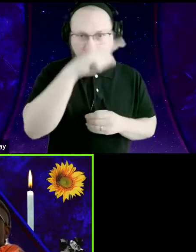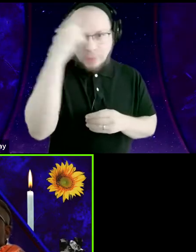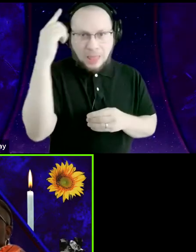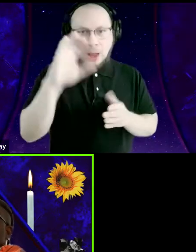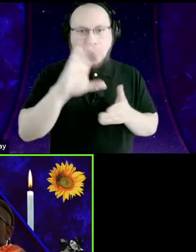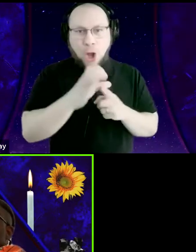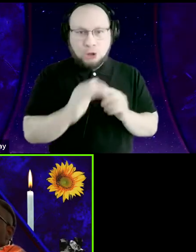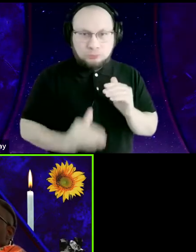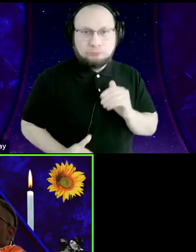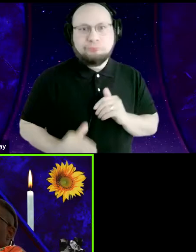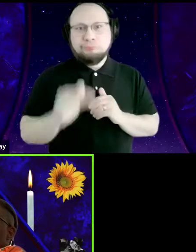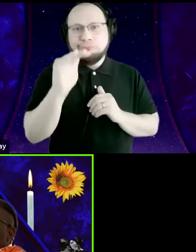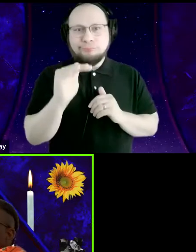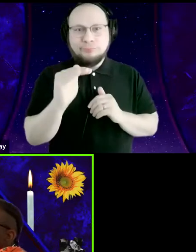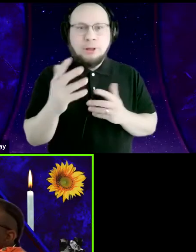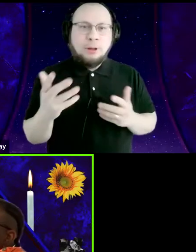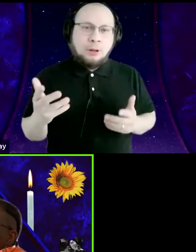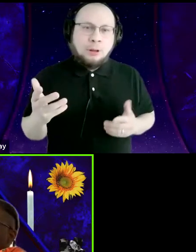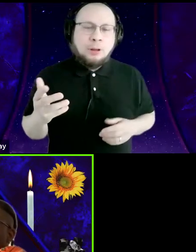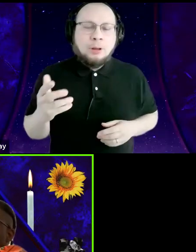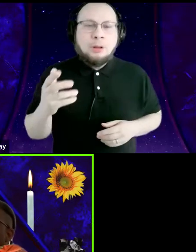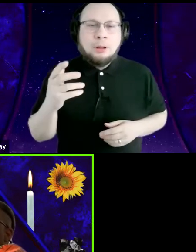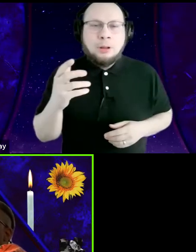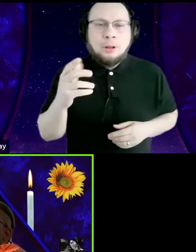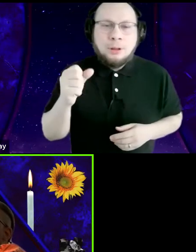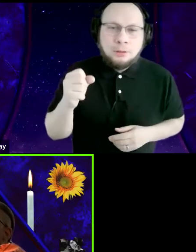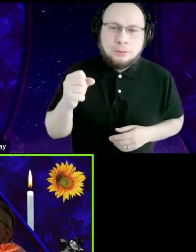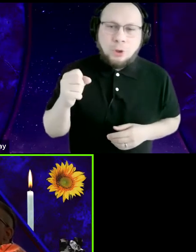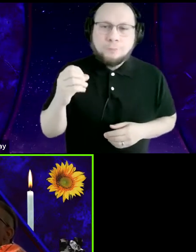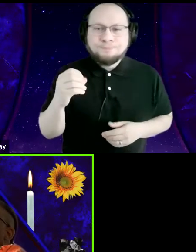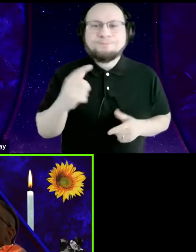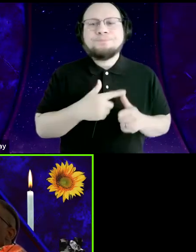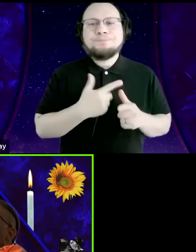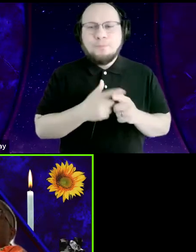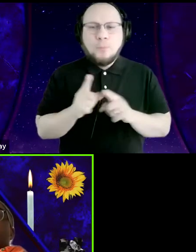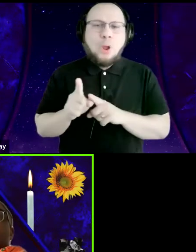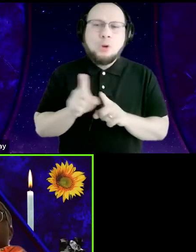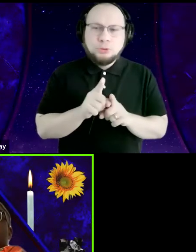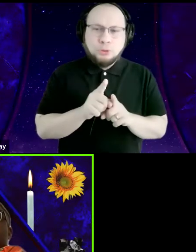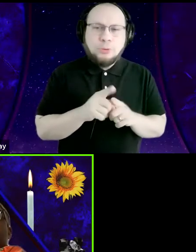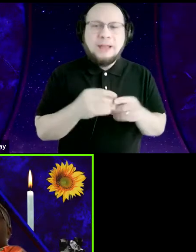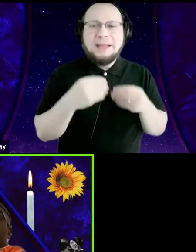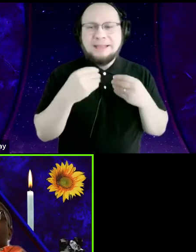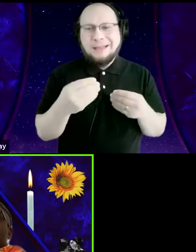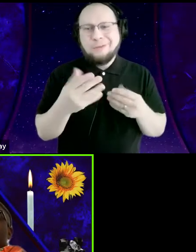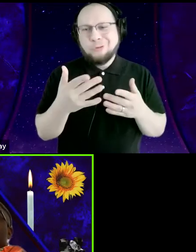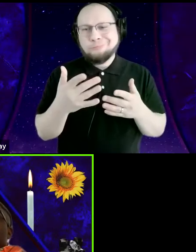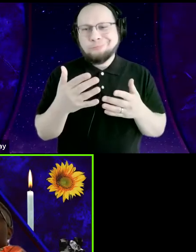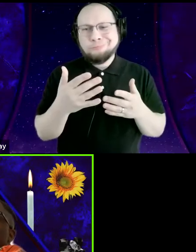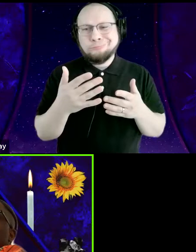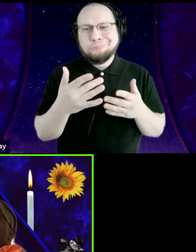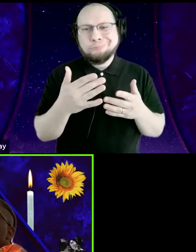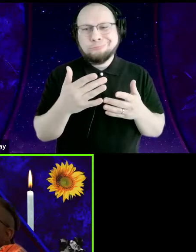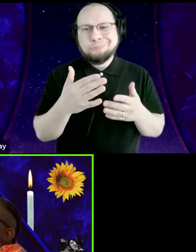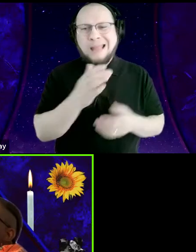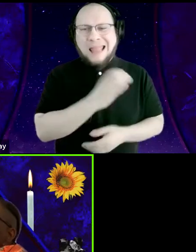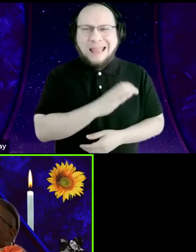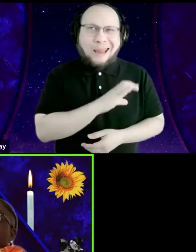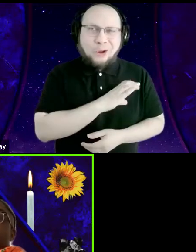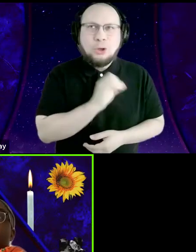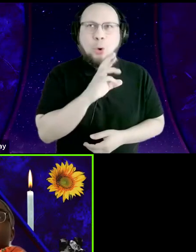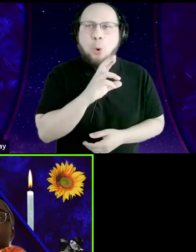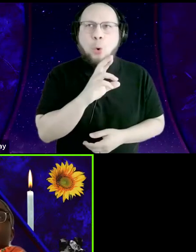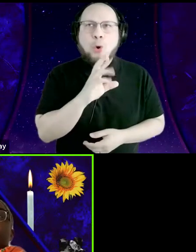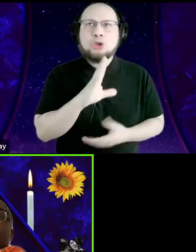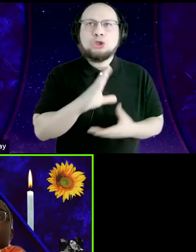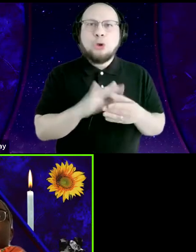the transatlantic genocide. And then it also gives you the character or the person, the story